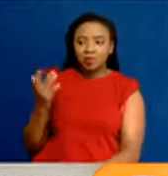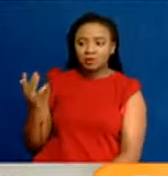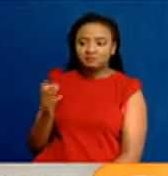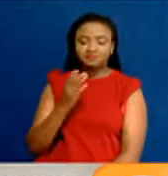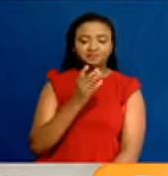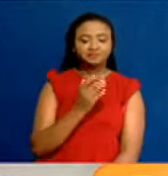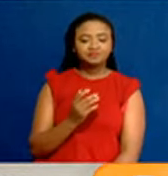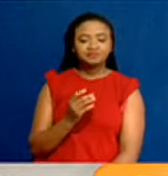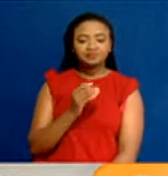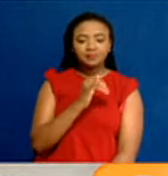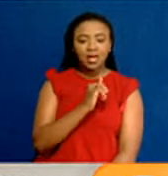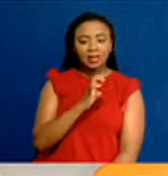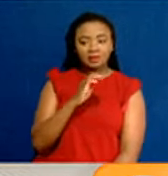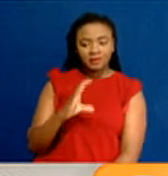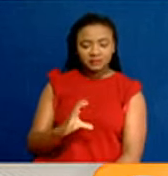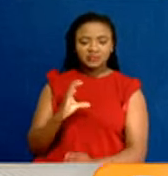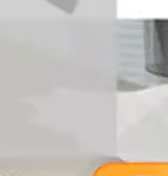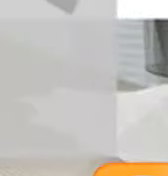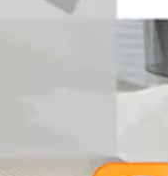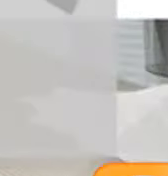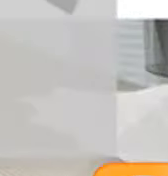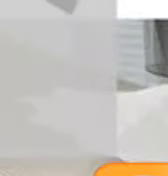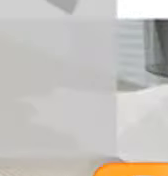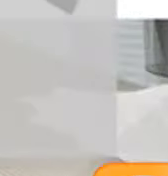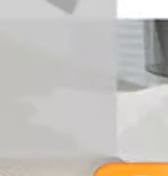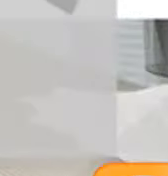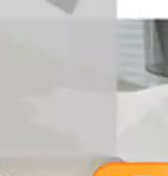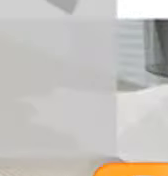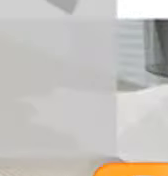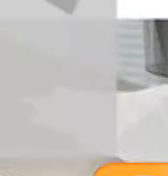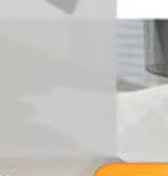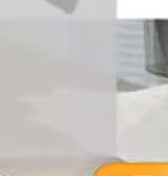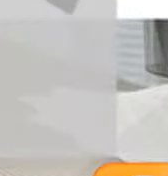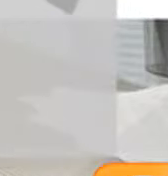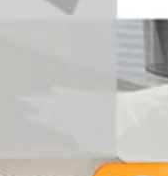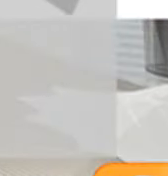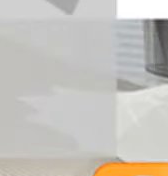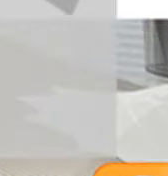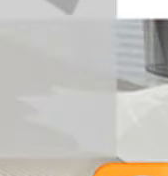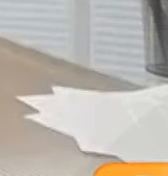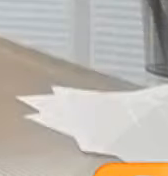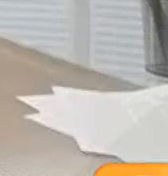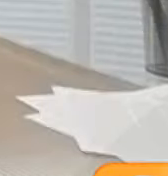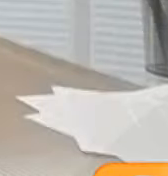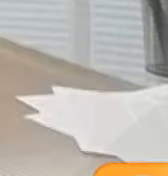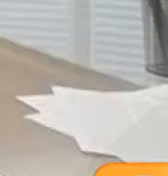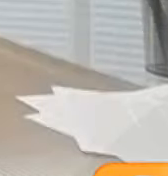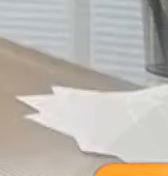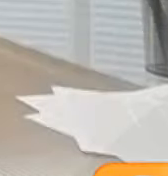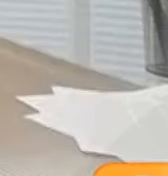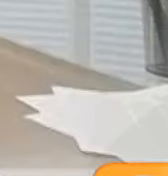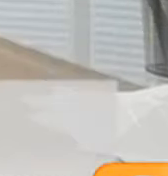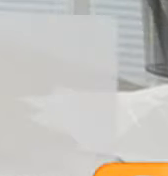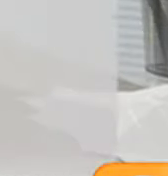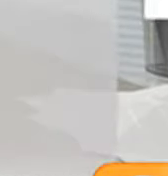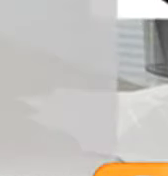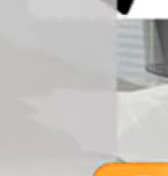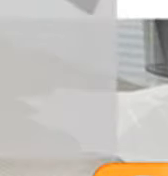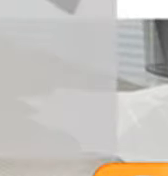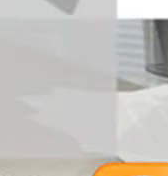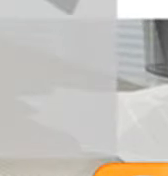IEBC, kujumuishwa upya kwa mipaka, kujumuishwa kwa afisi rasmi ya kiongozi wa